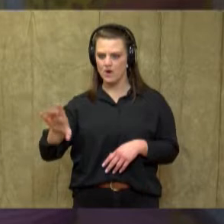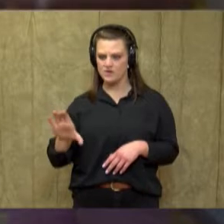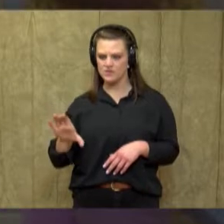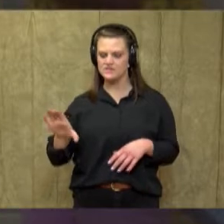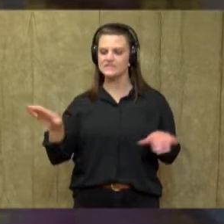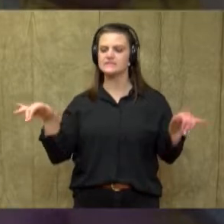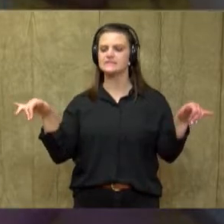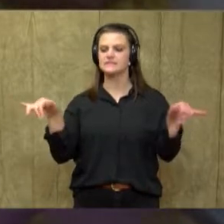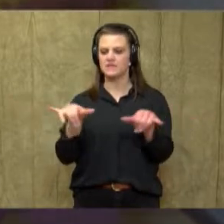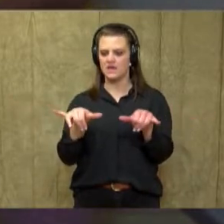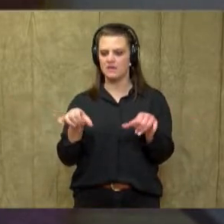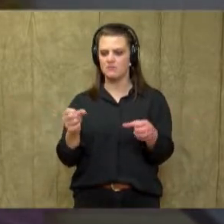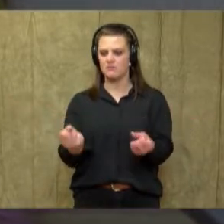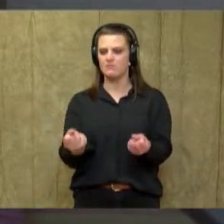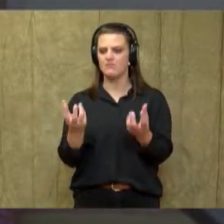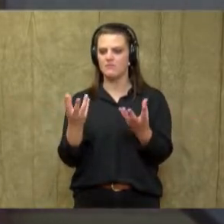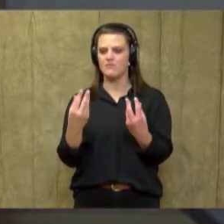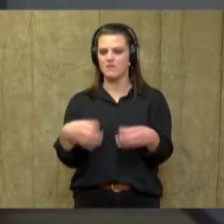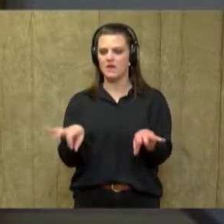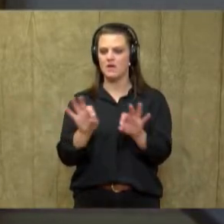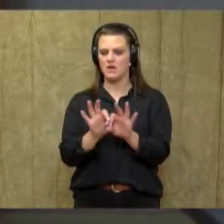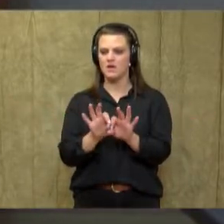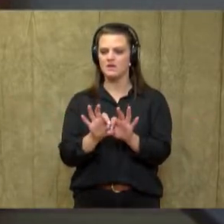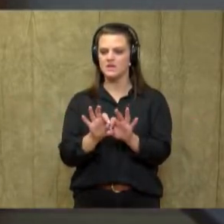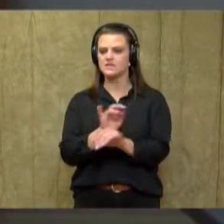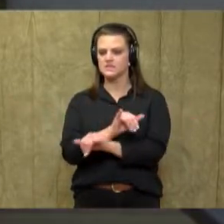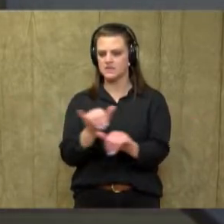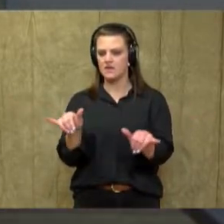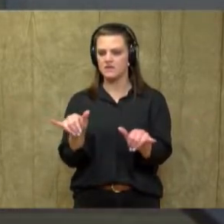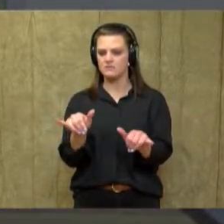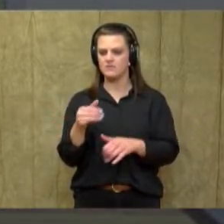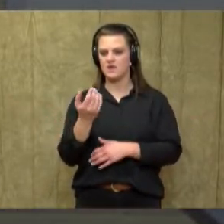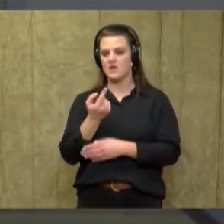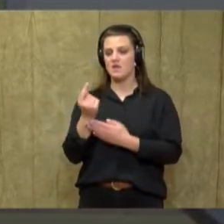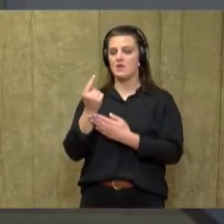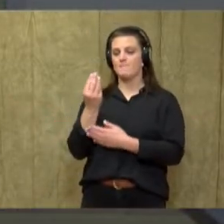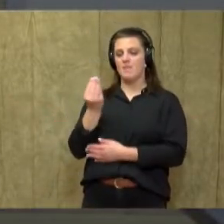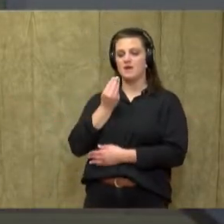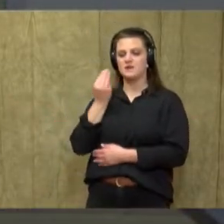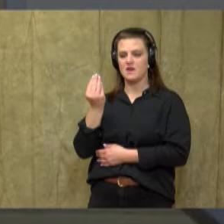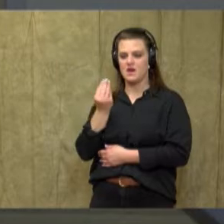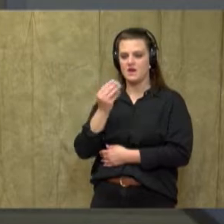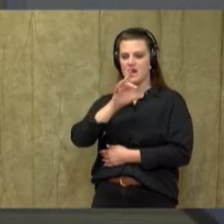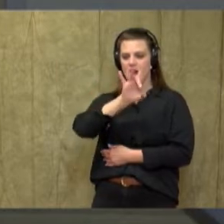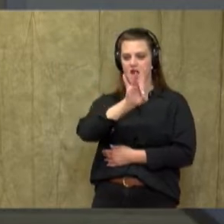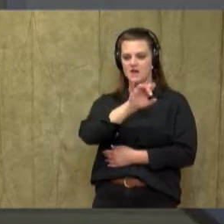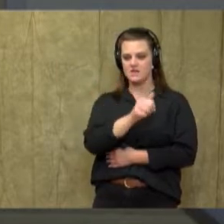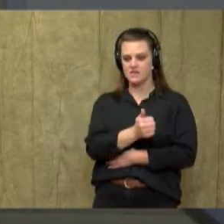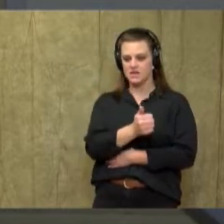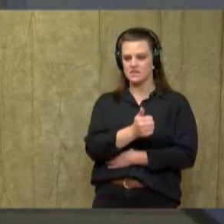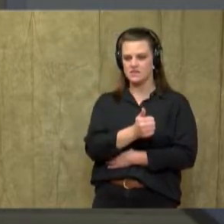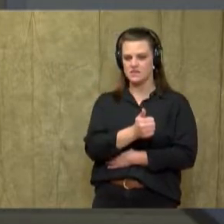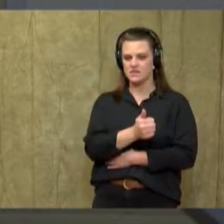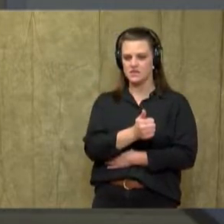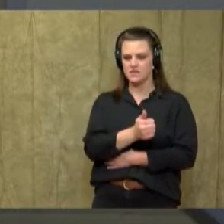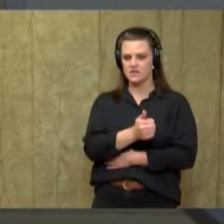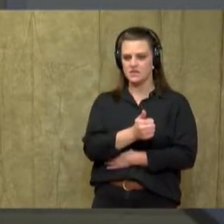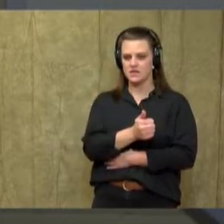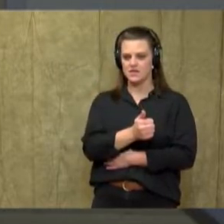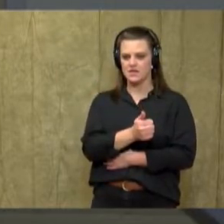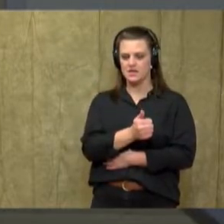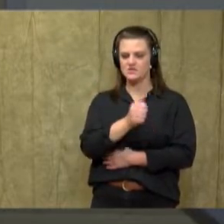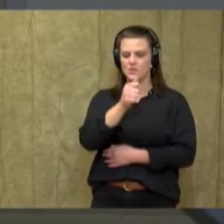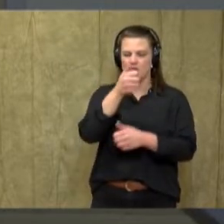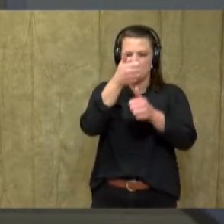hundredths based on what we learned on Monday, because we know that if we have 8 tenths, each tenth